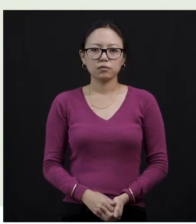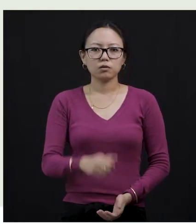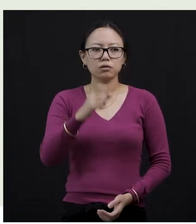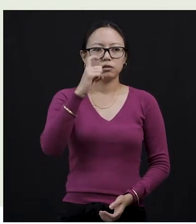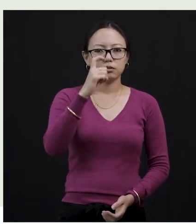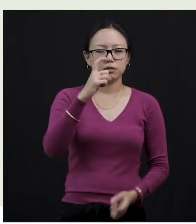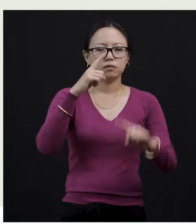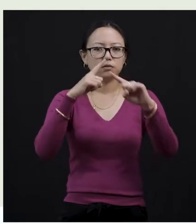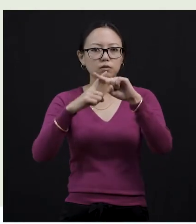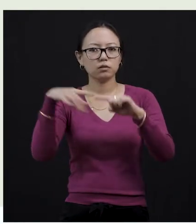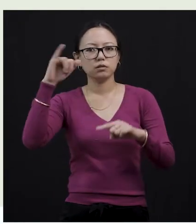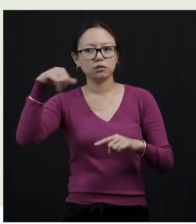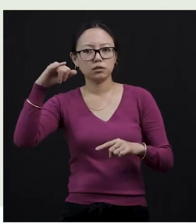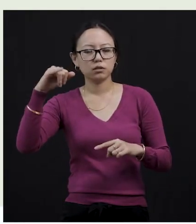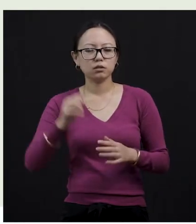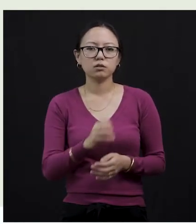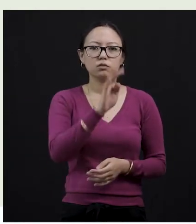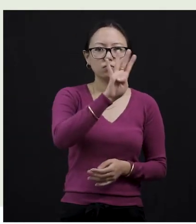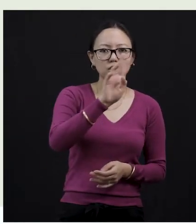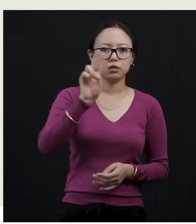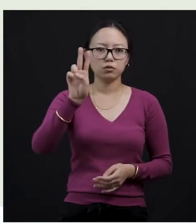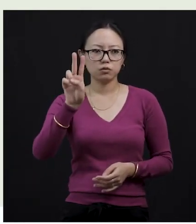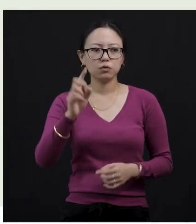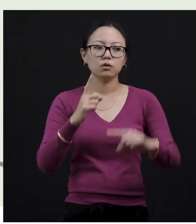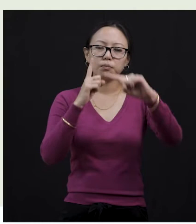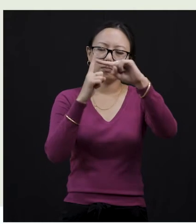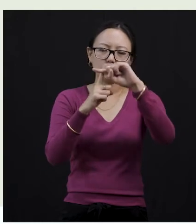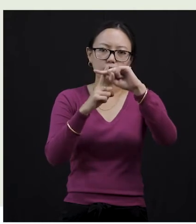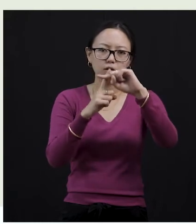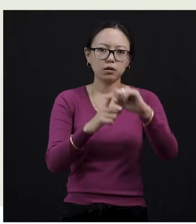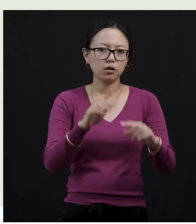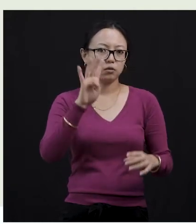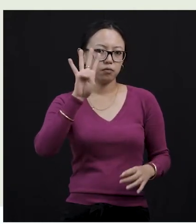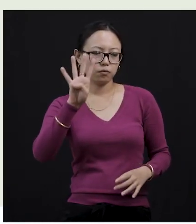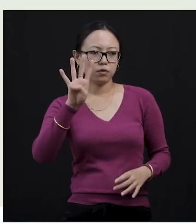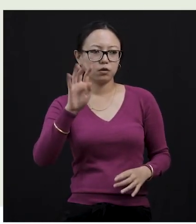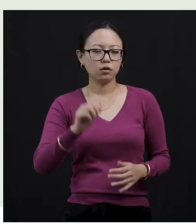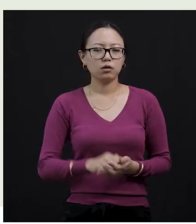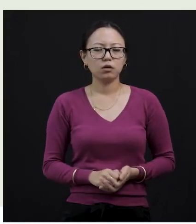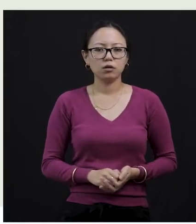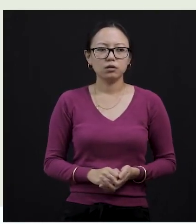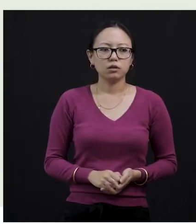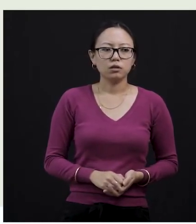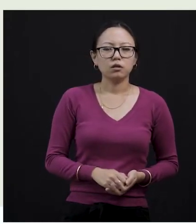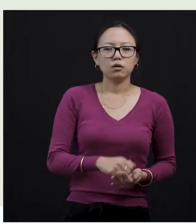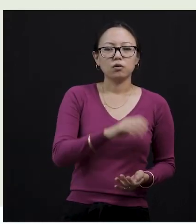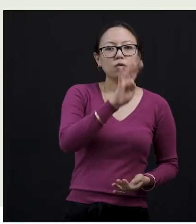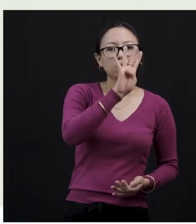So 7 into 6 jar 42 plus 4. When you will add them up, you will